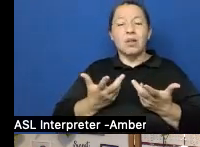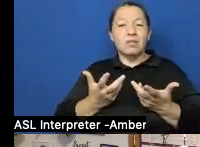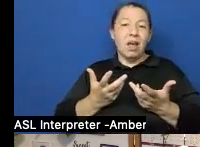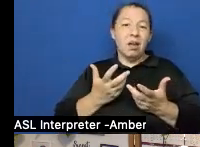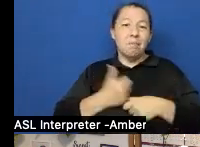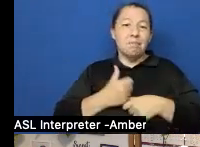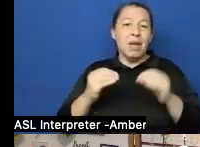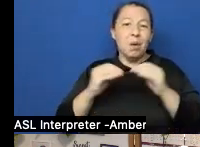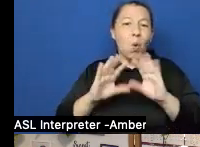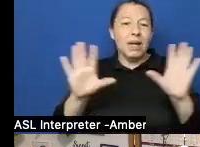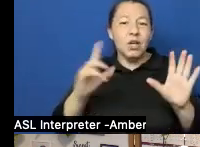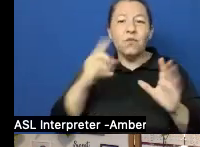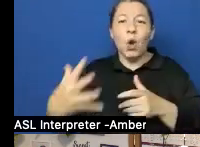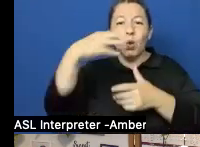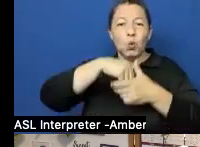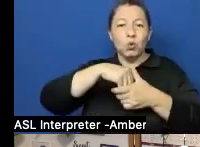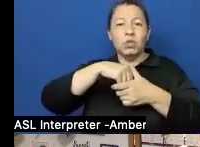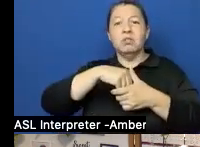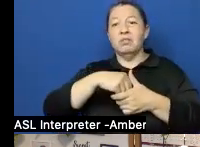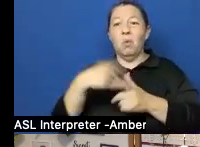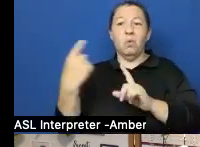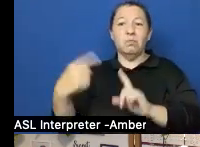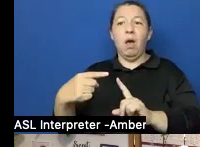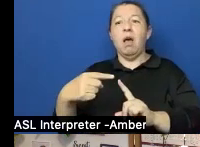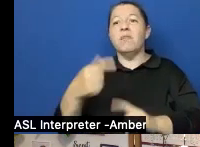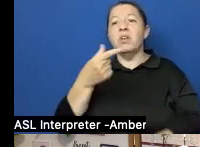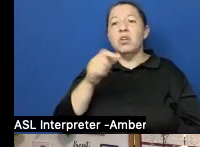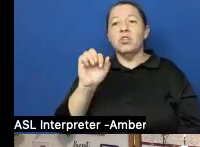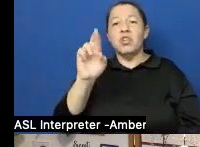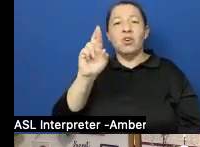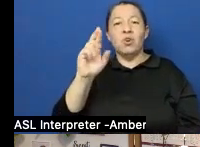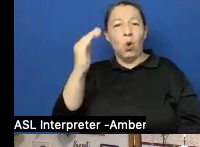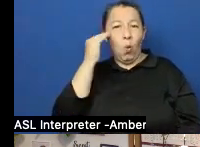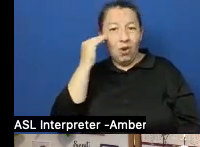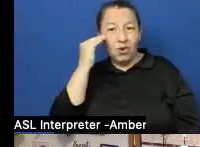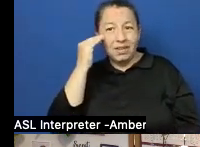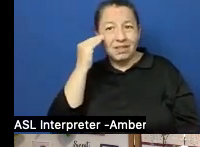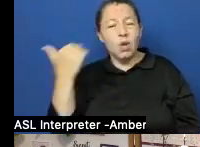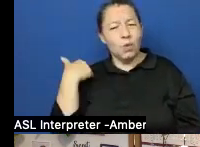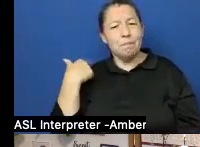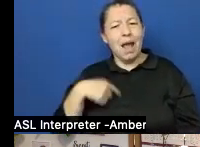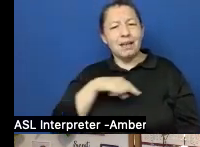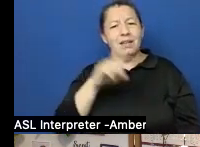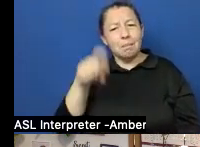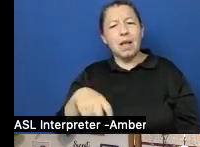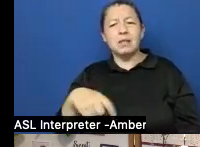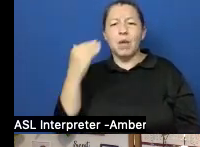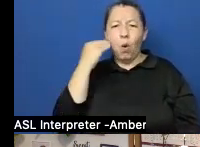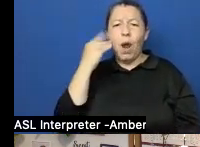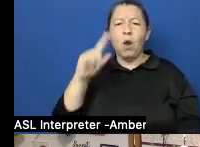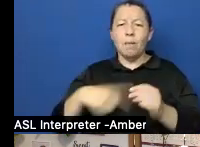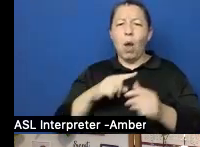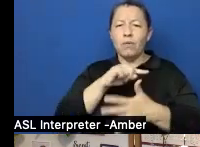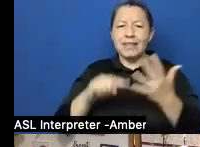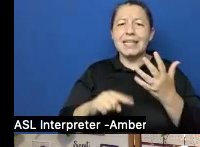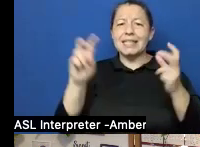the concept of gender awareness reminds us that we need to be aware of issues. This is kind of like